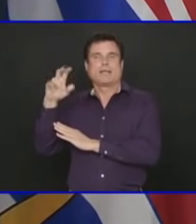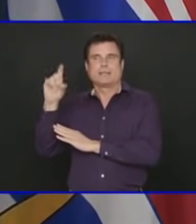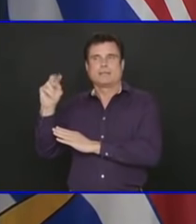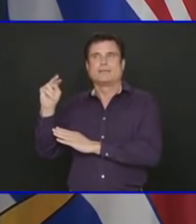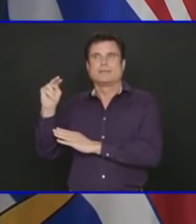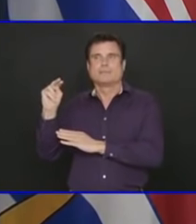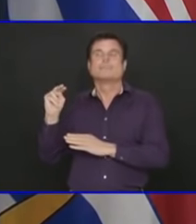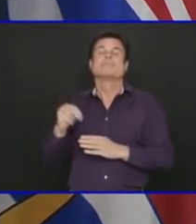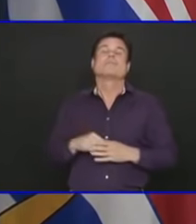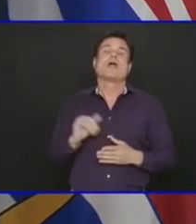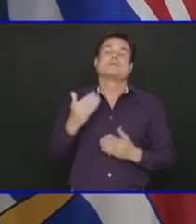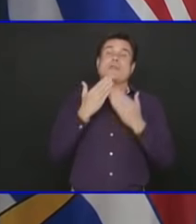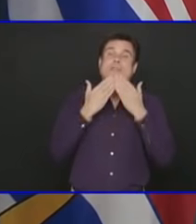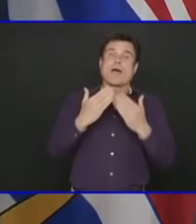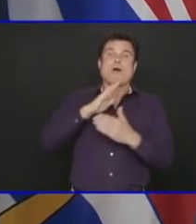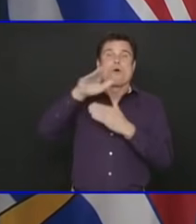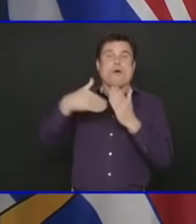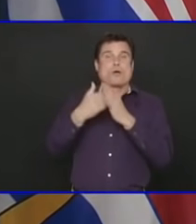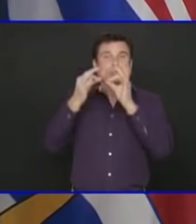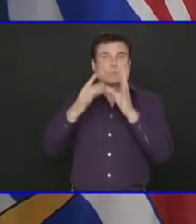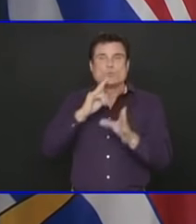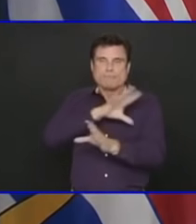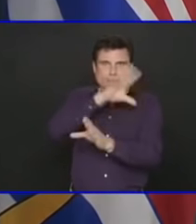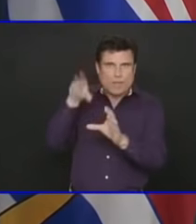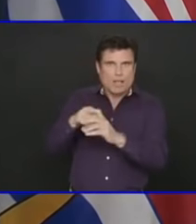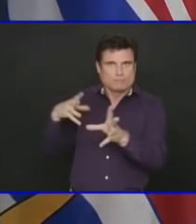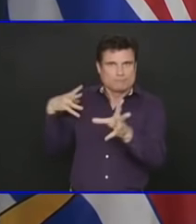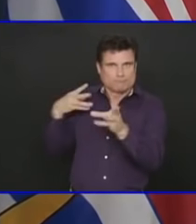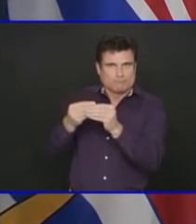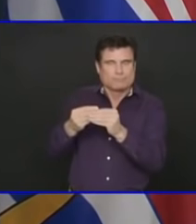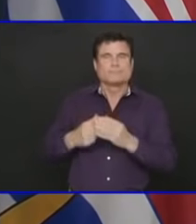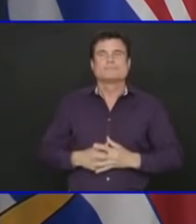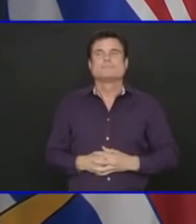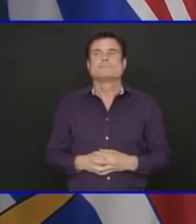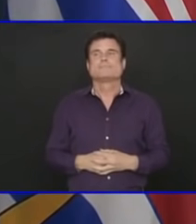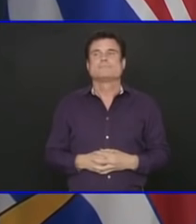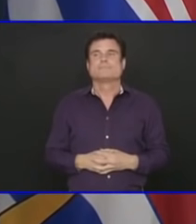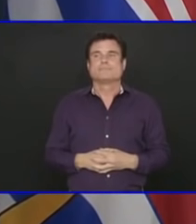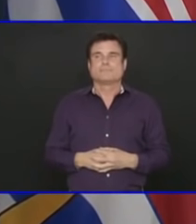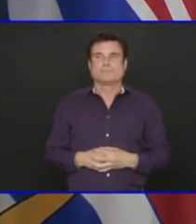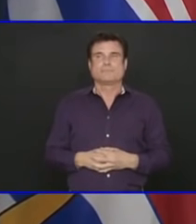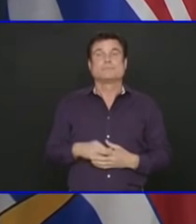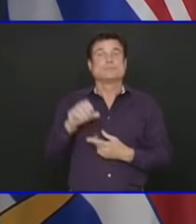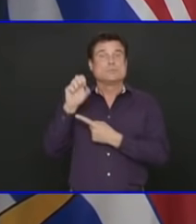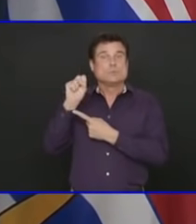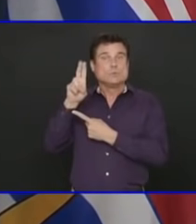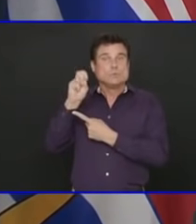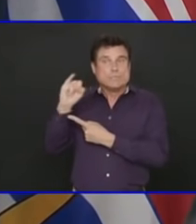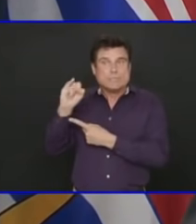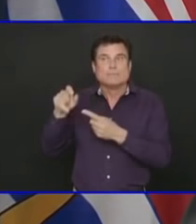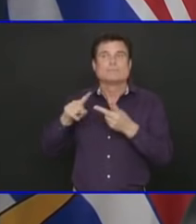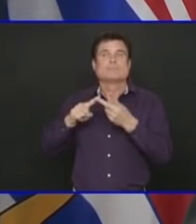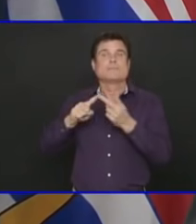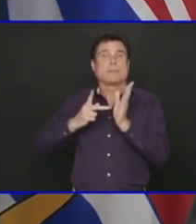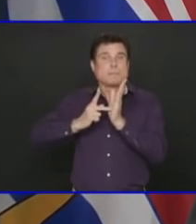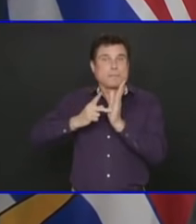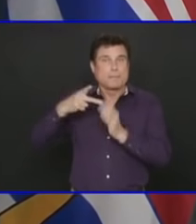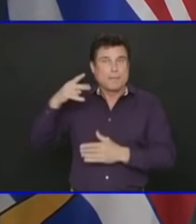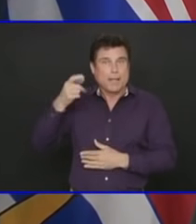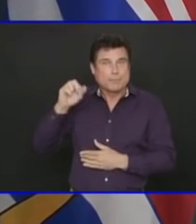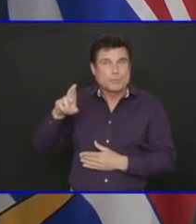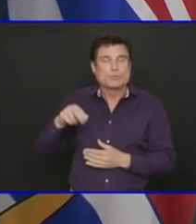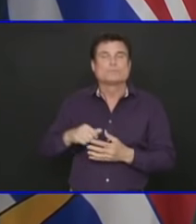booked them. Nigel and I have a common history. His dad was my soccer coach for 10 years, and